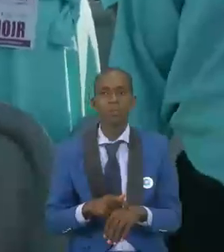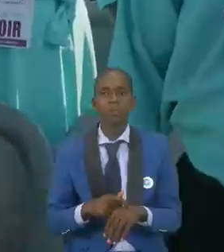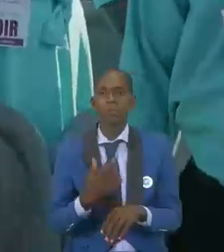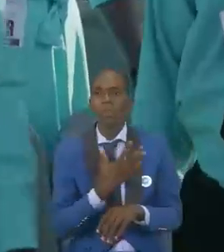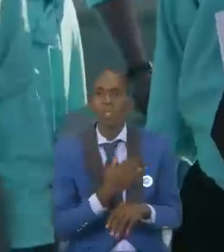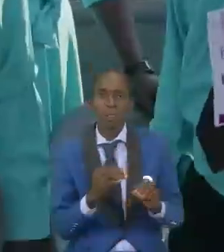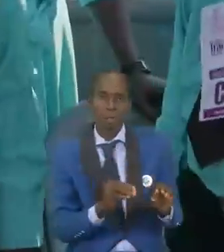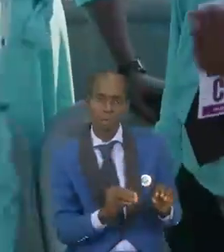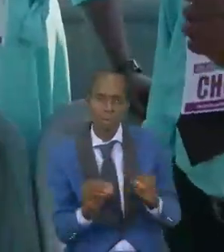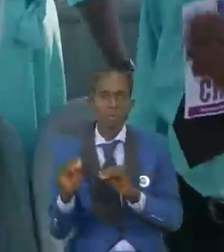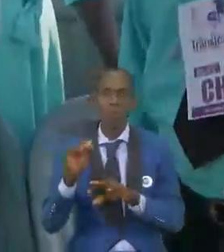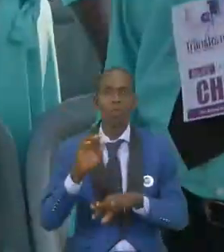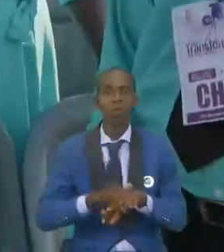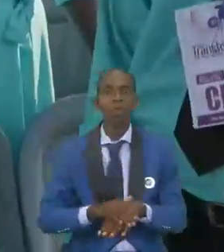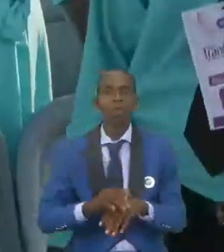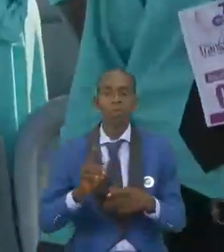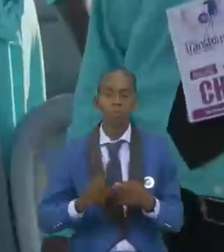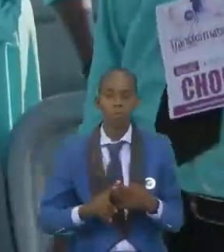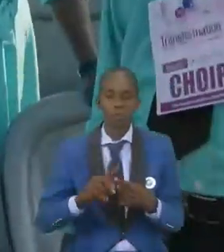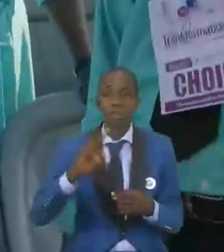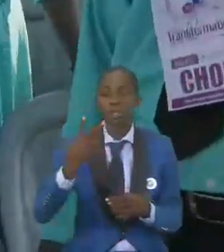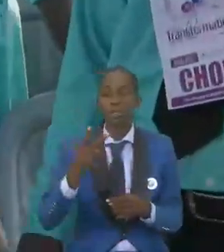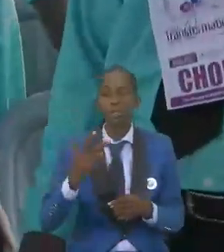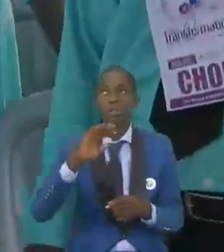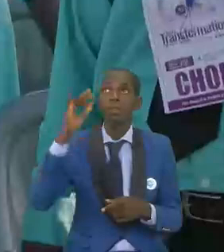on to sanctification.